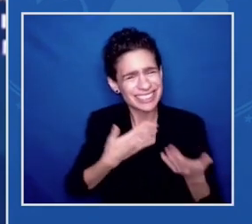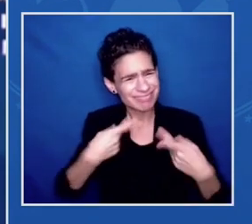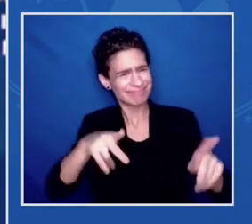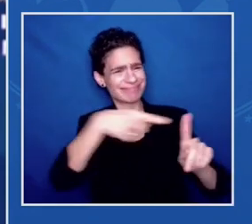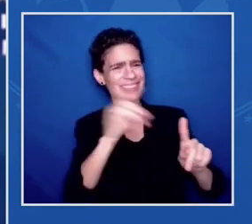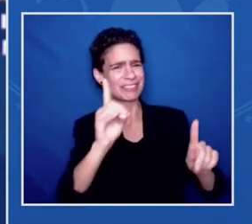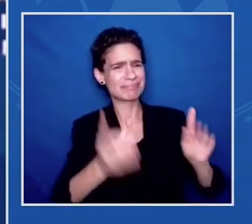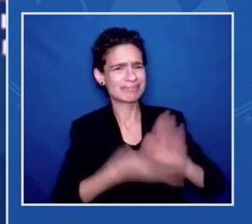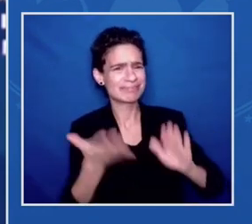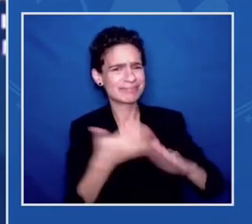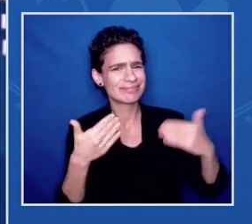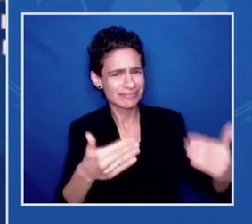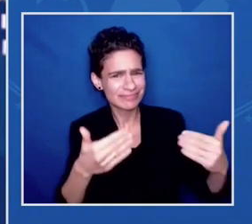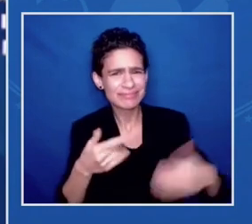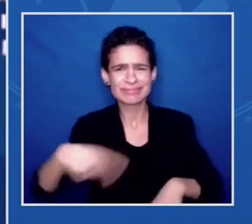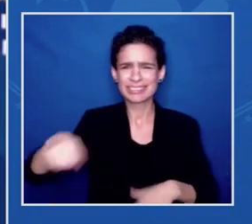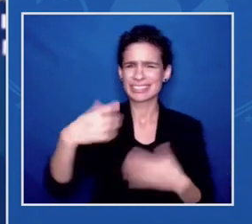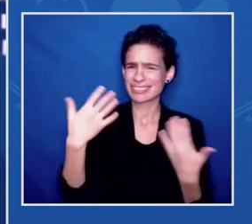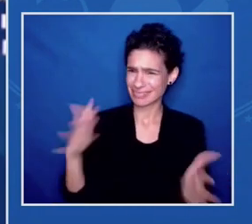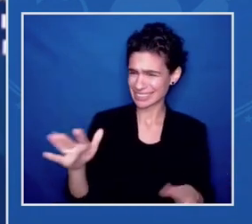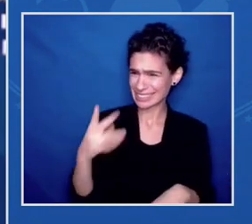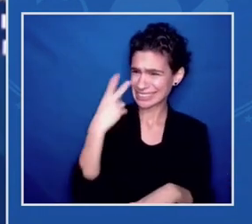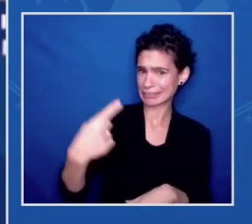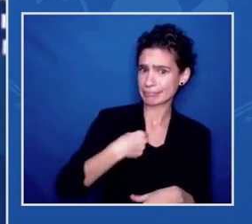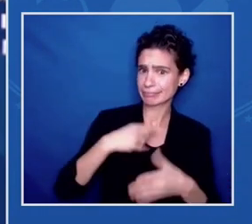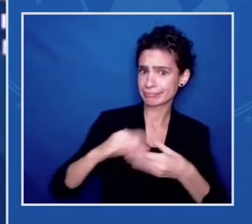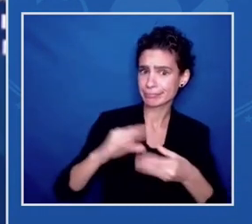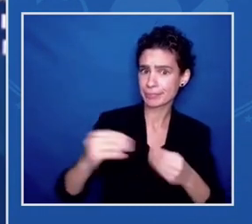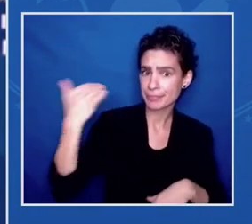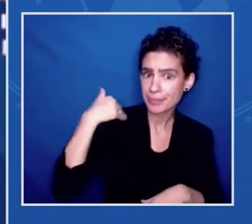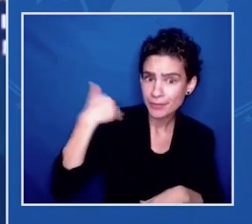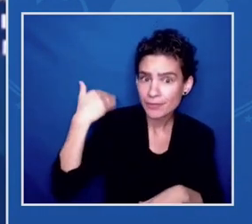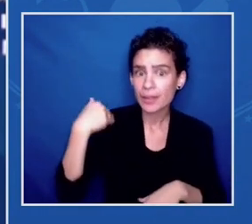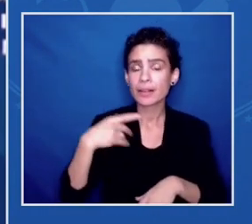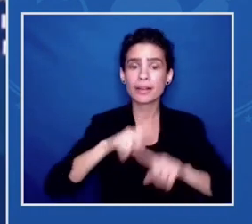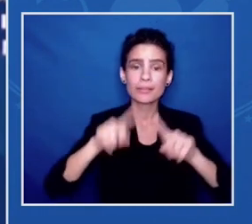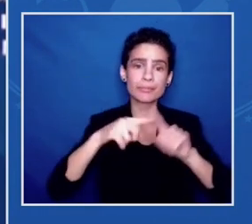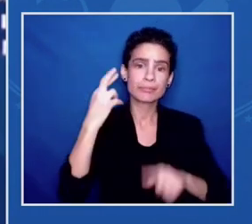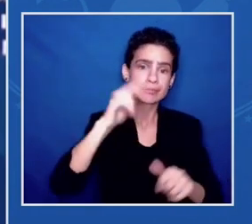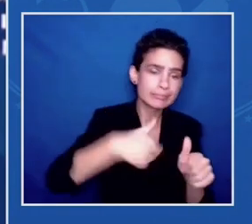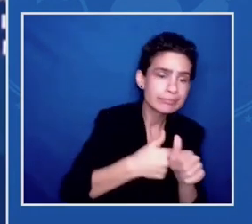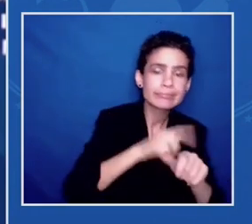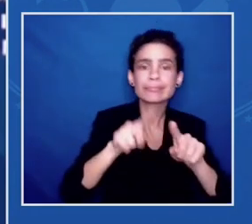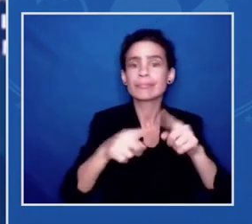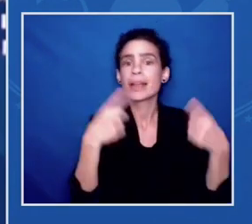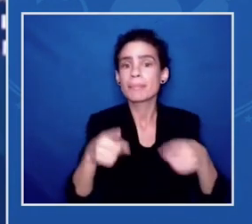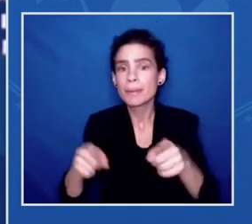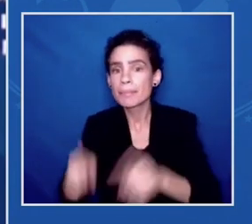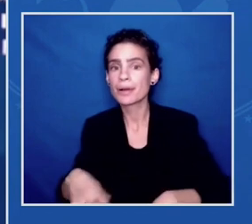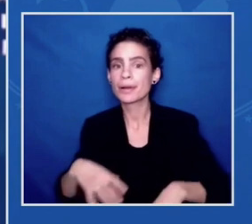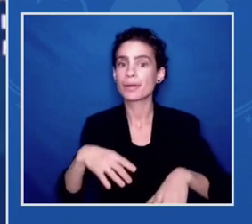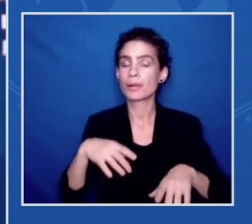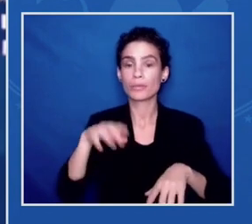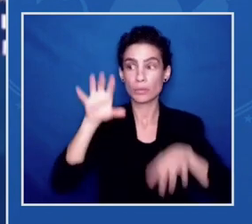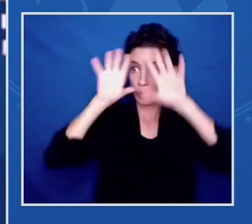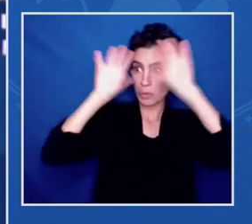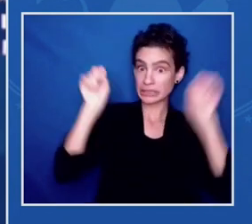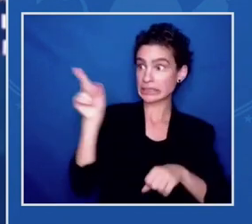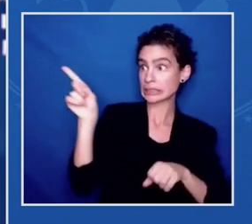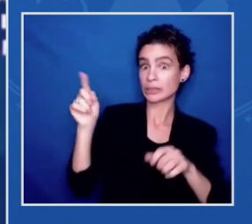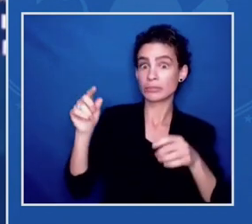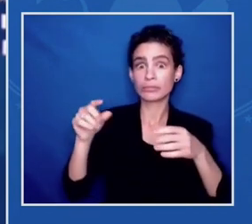to go forward. You've heard me say before in different contexts, the words of a president